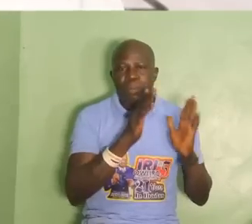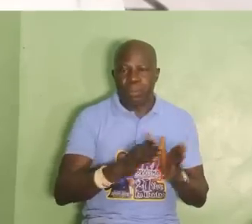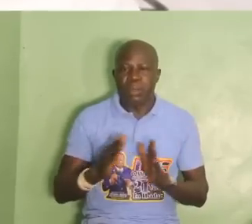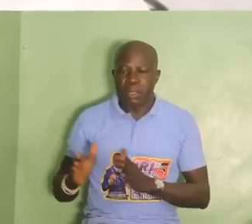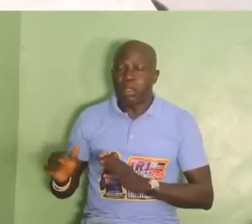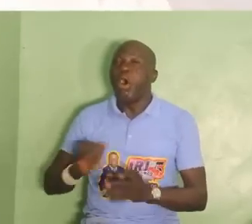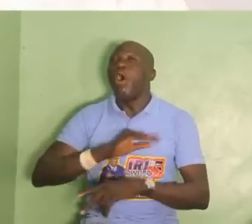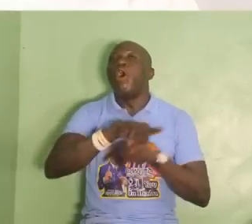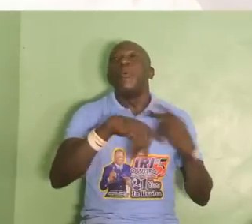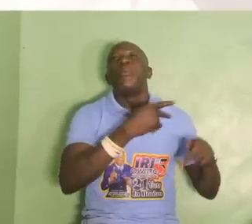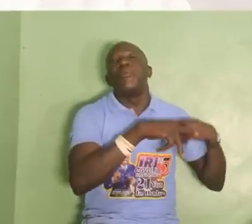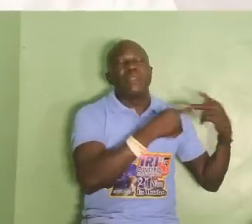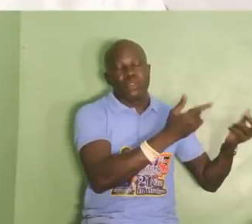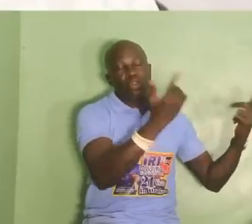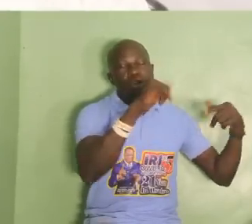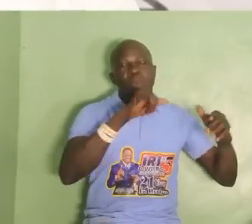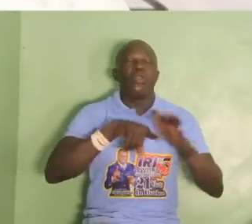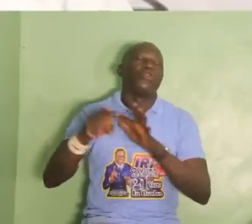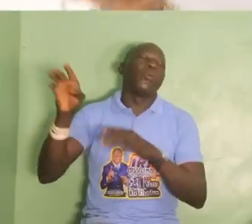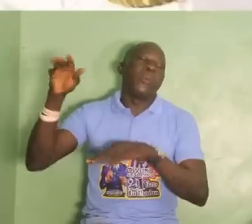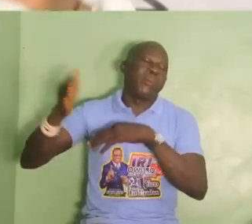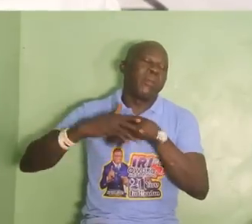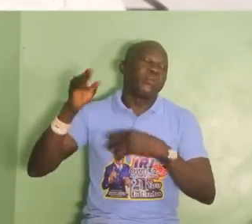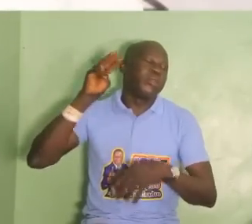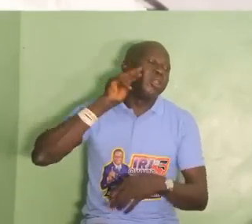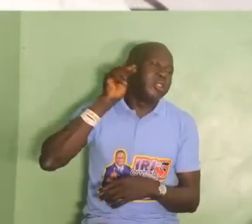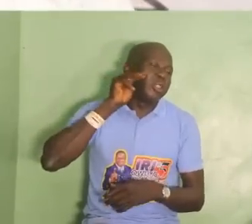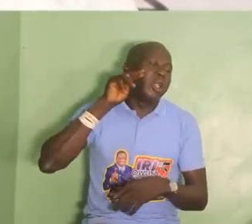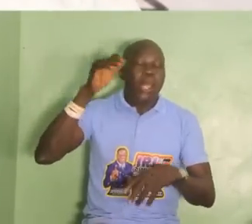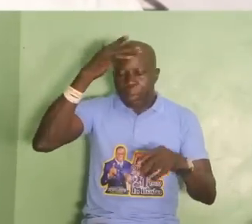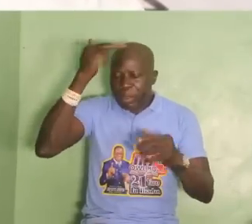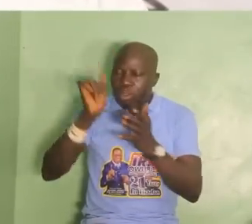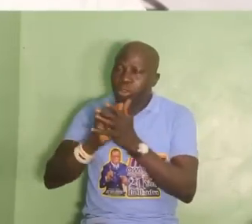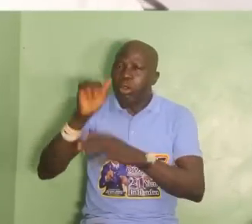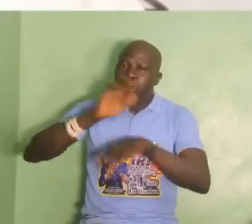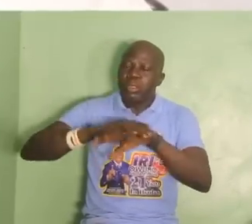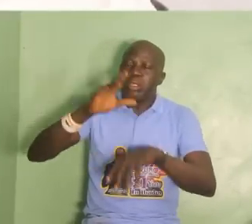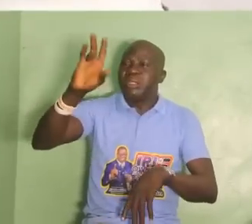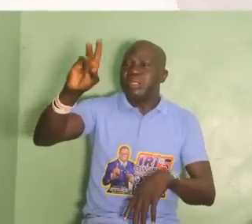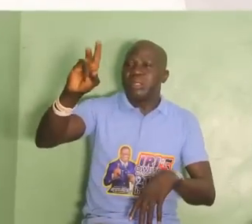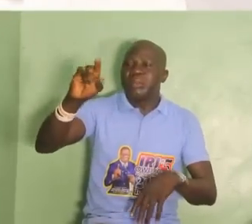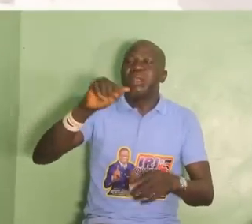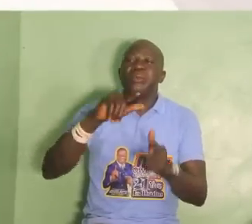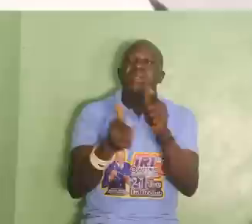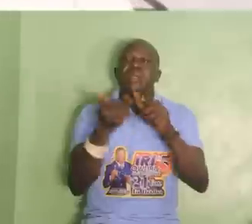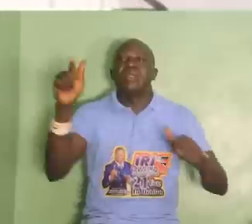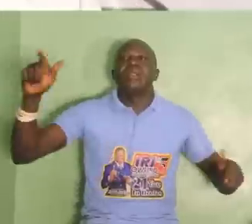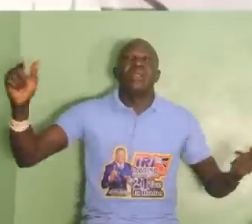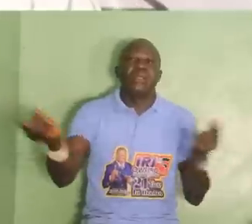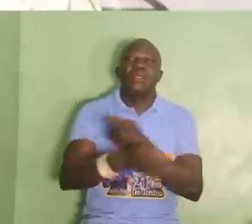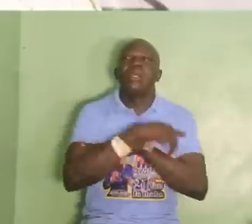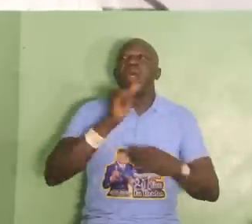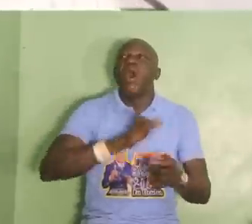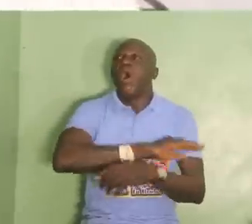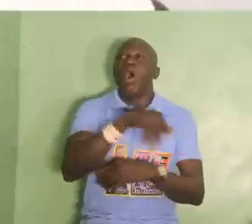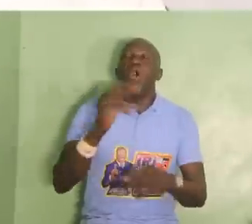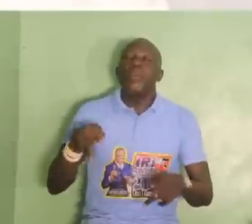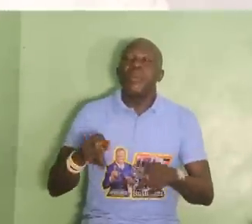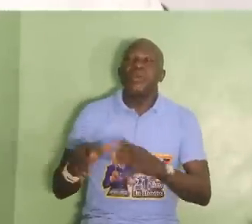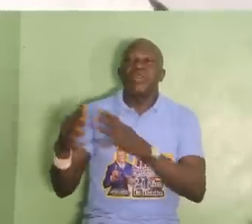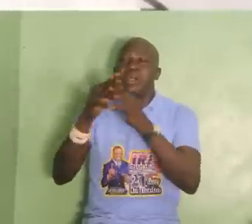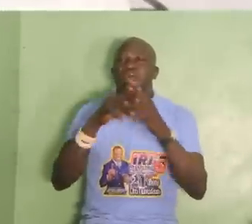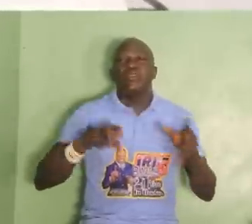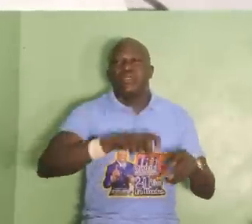wa ni lu badan headquarters they're asking one day reti koko expecting that case o wa lolu loyo o